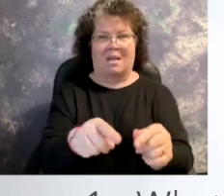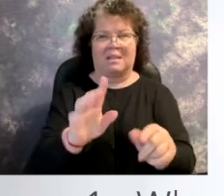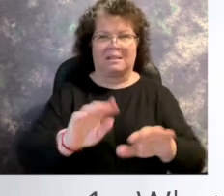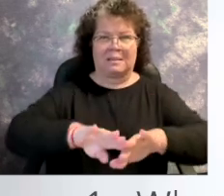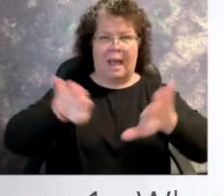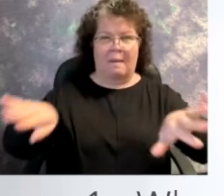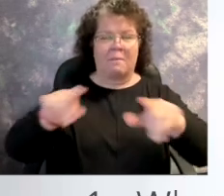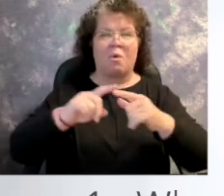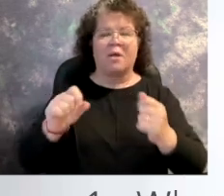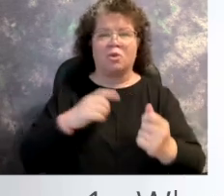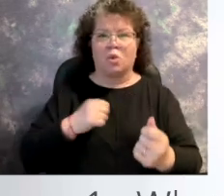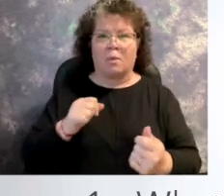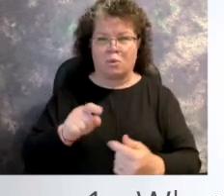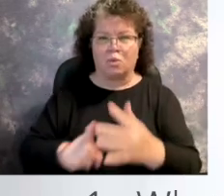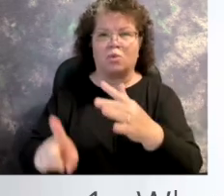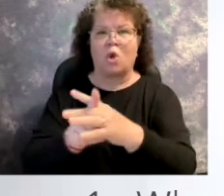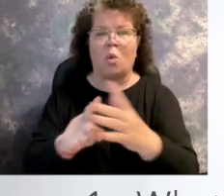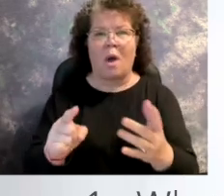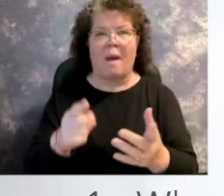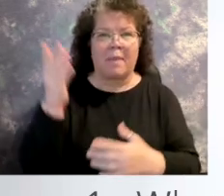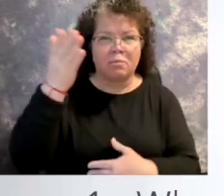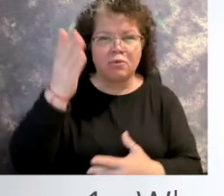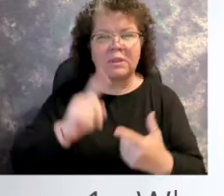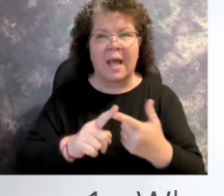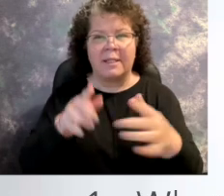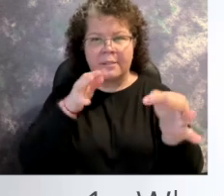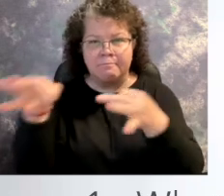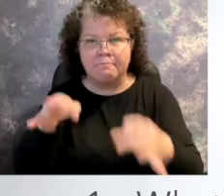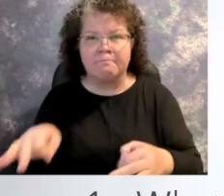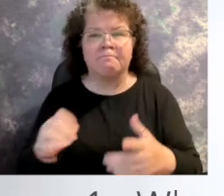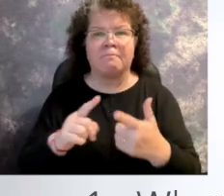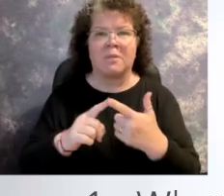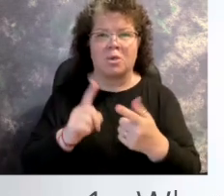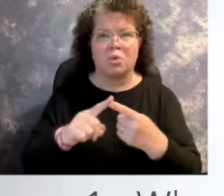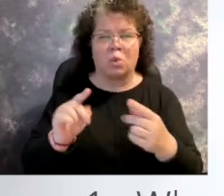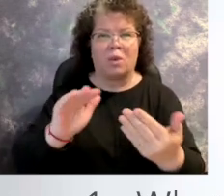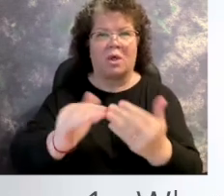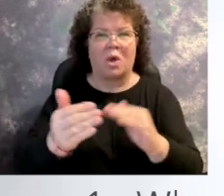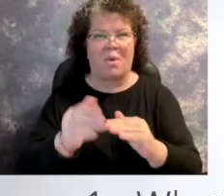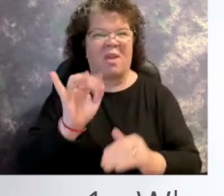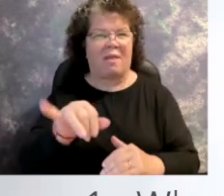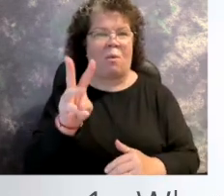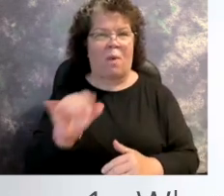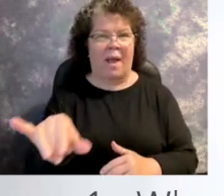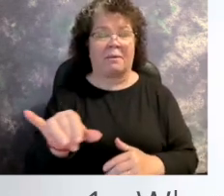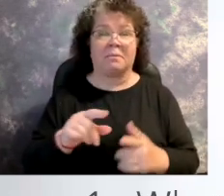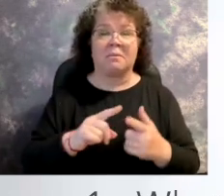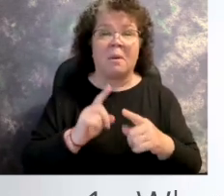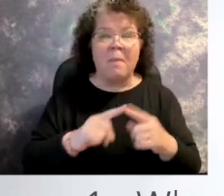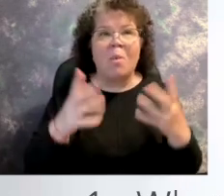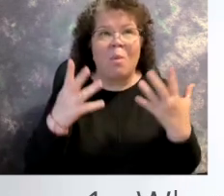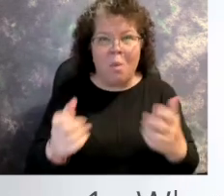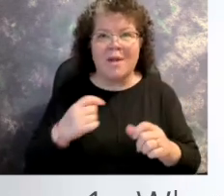into contact and be able to coordinate and collaborate in that manner. So we want to get on the